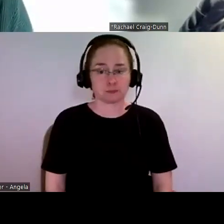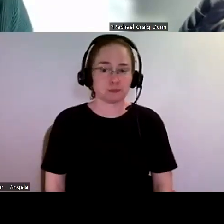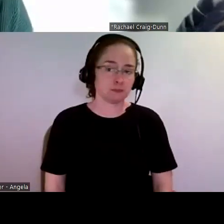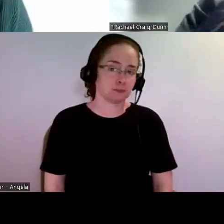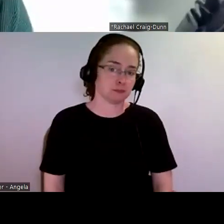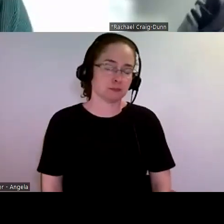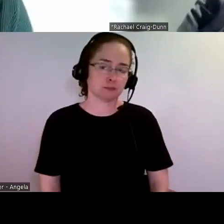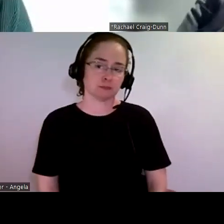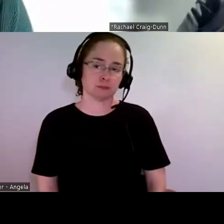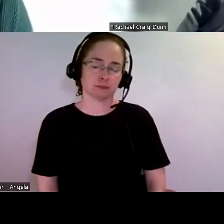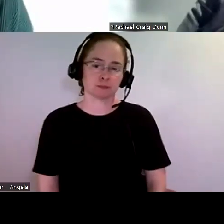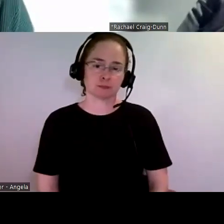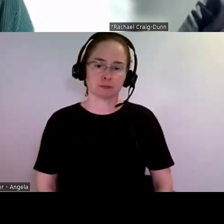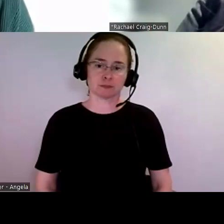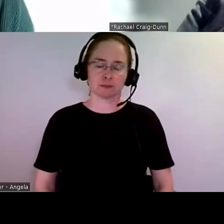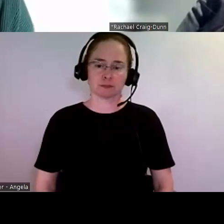Mm-hmm.